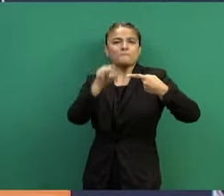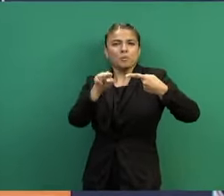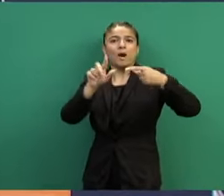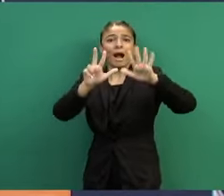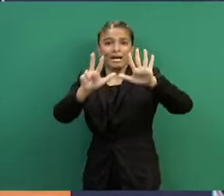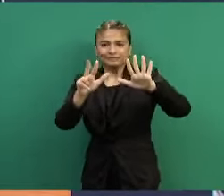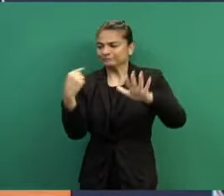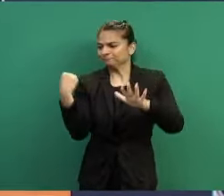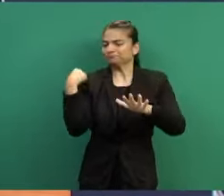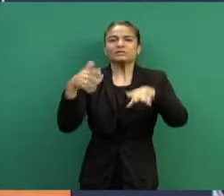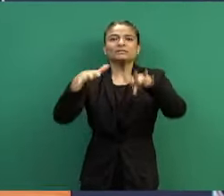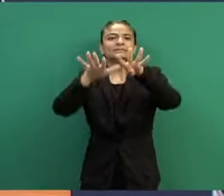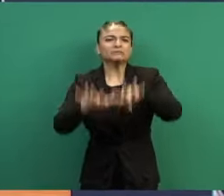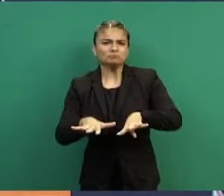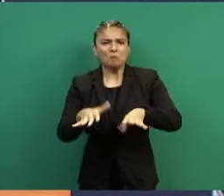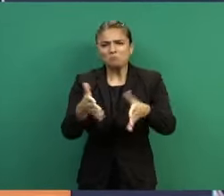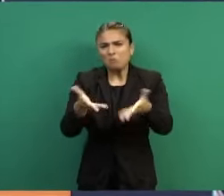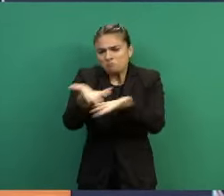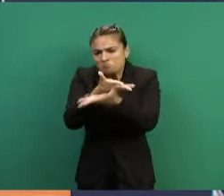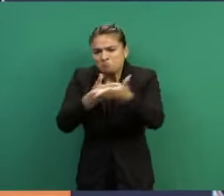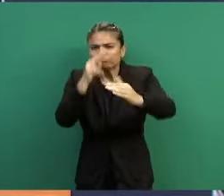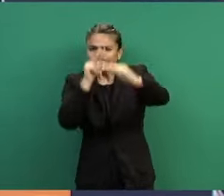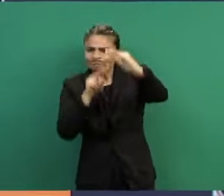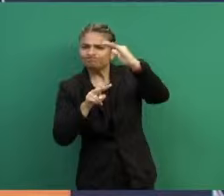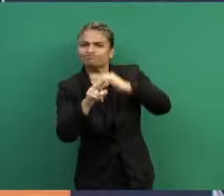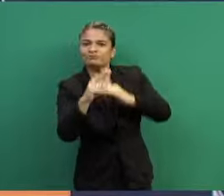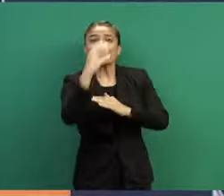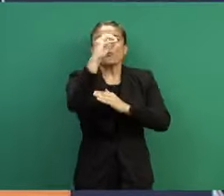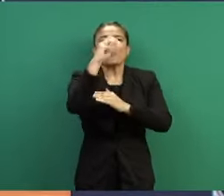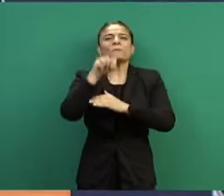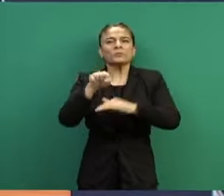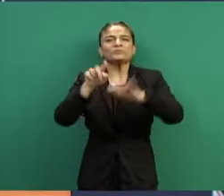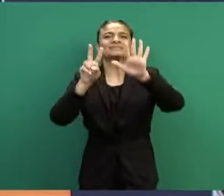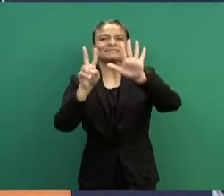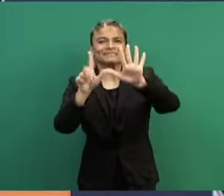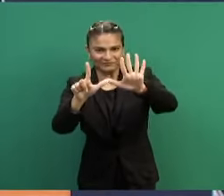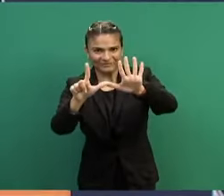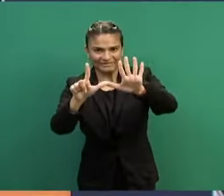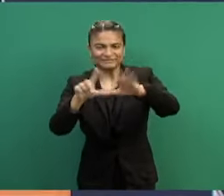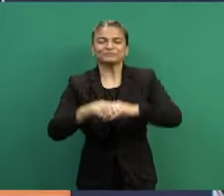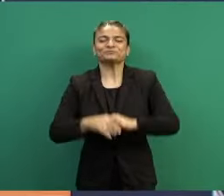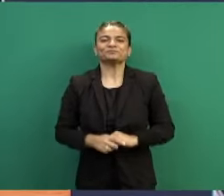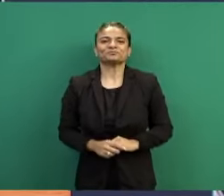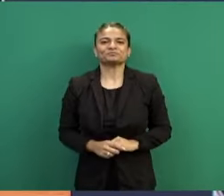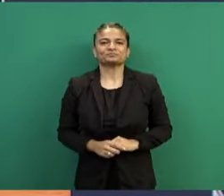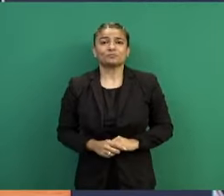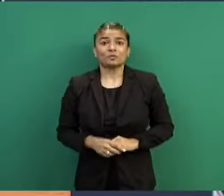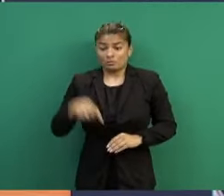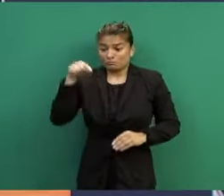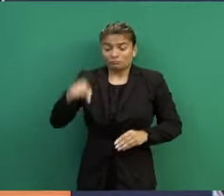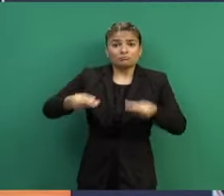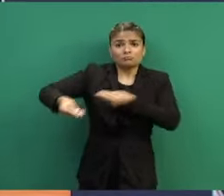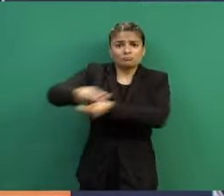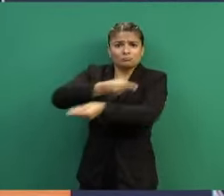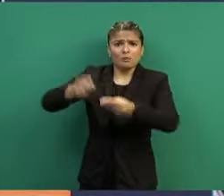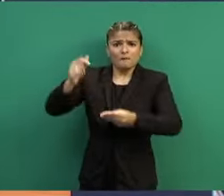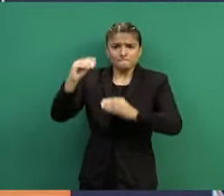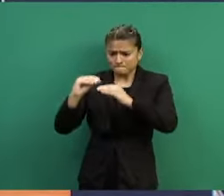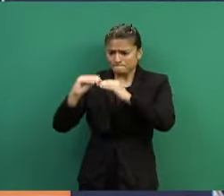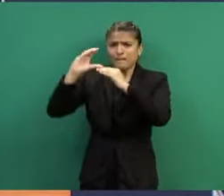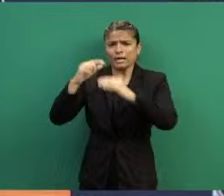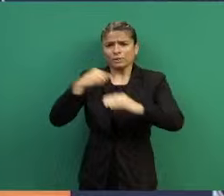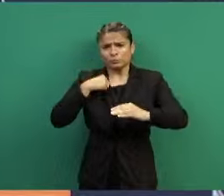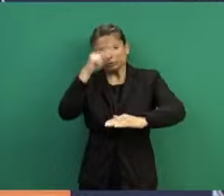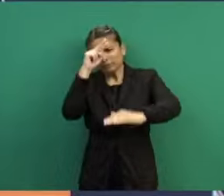0.7%. Our GDP growth forcast for 2024 and 2023 is increased from the previous